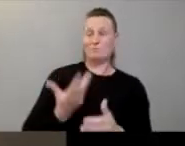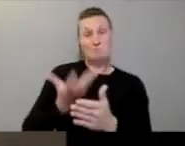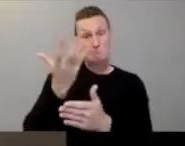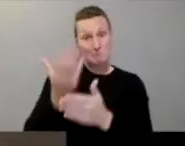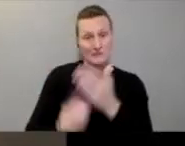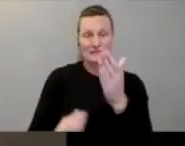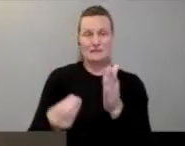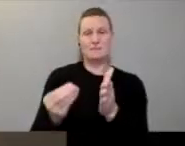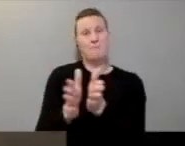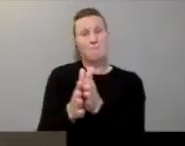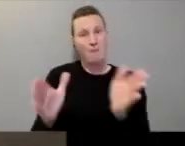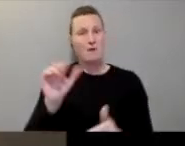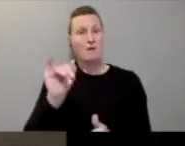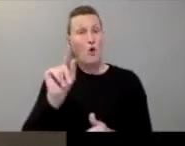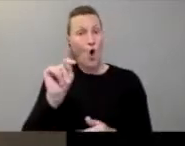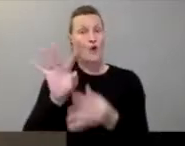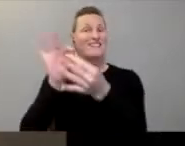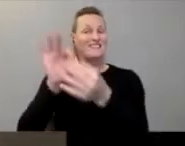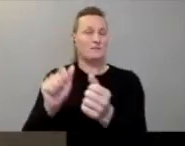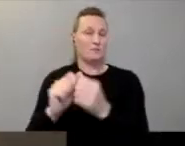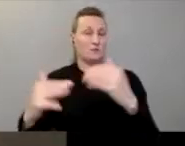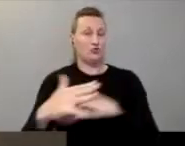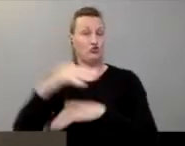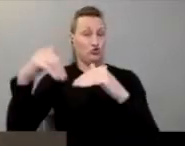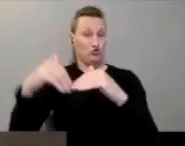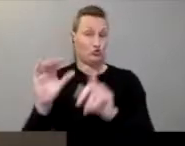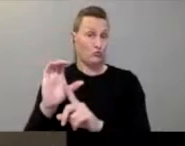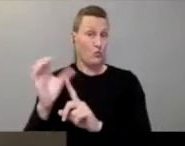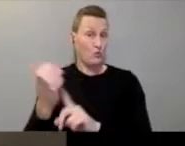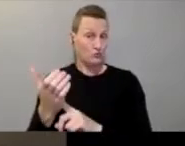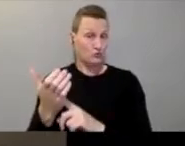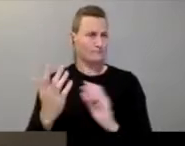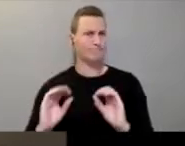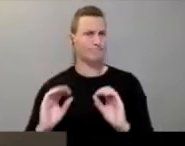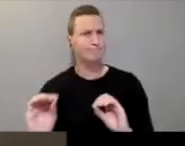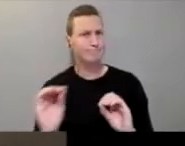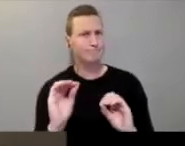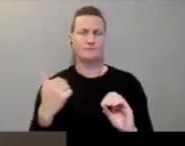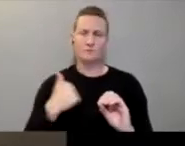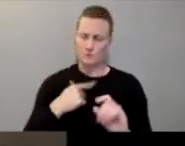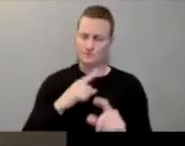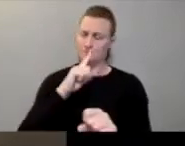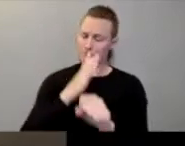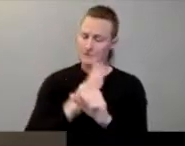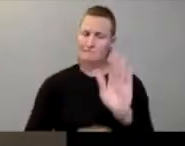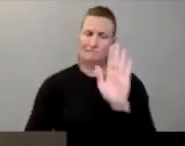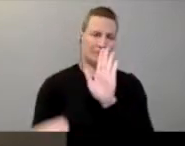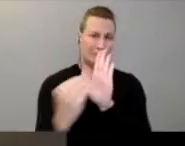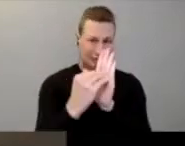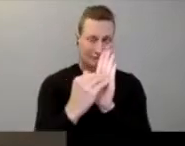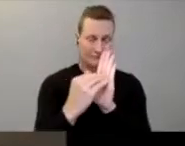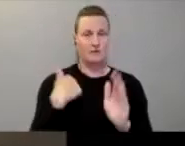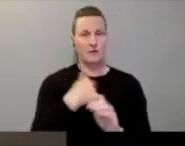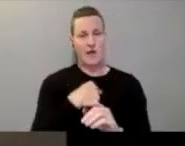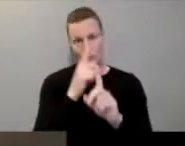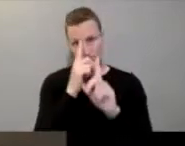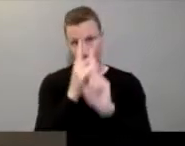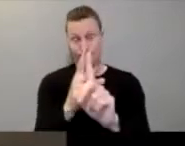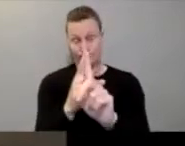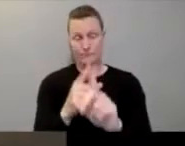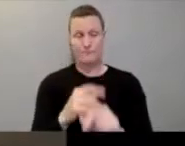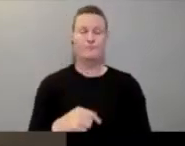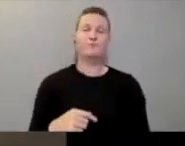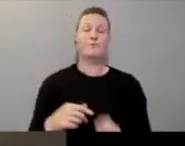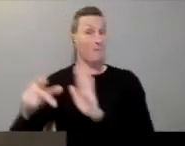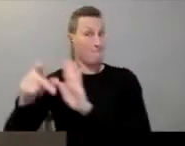public art landscape, and trying to promote that through programming, but also through, as I said, some policy